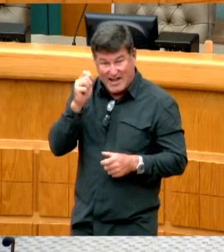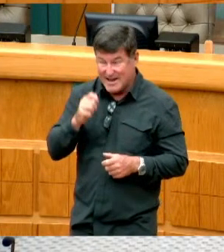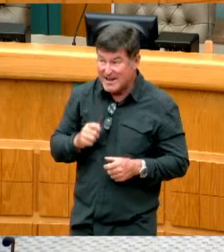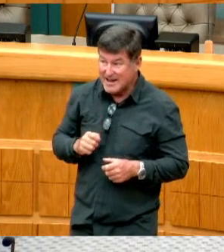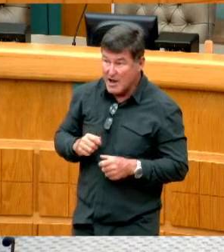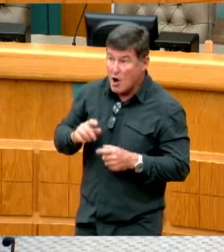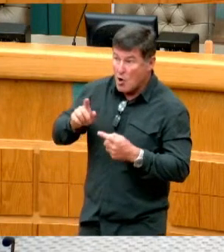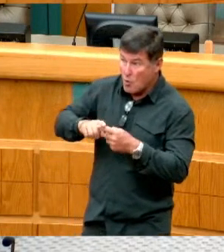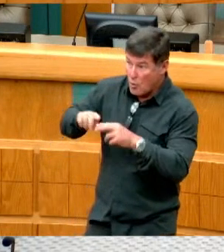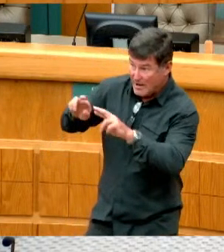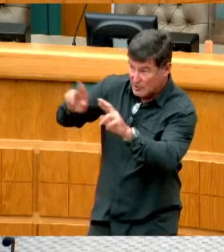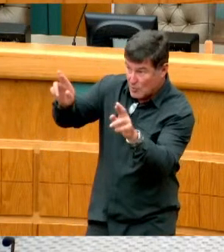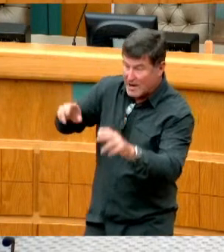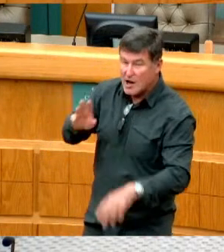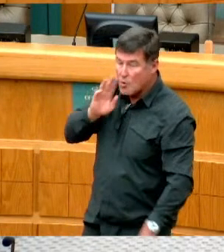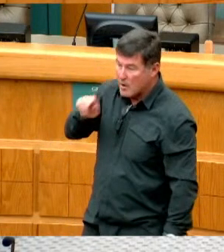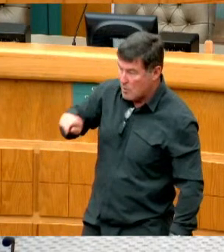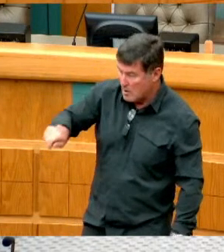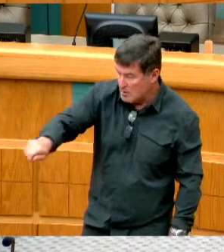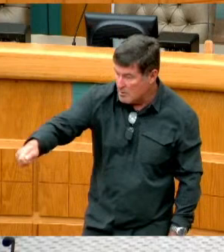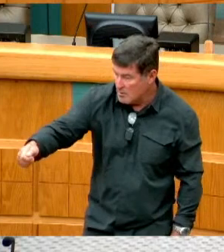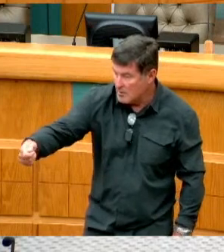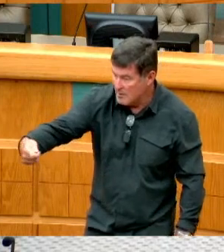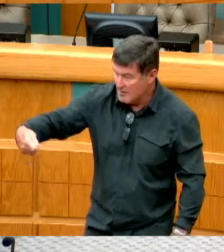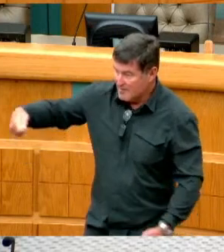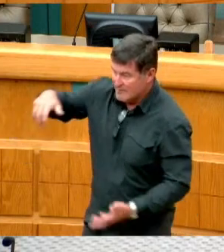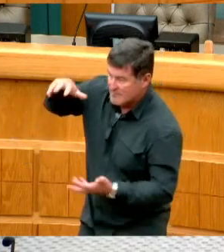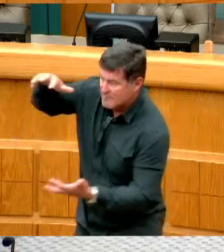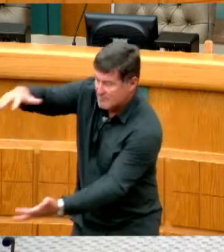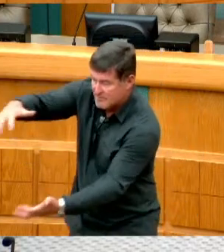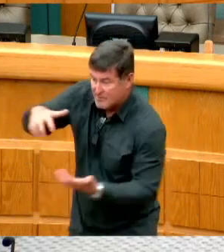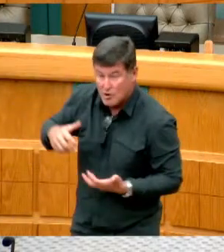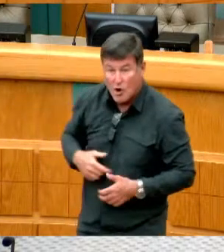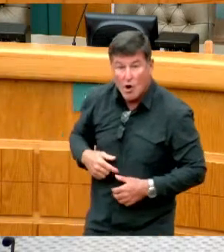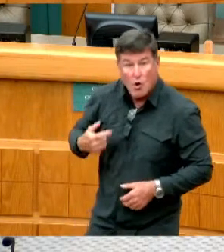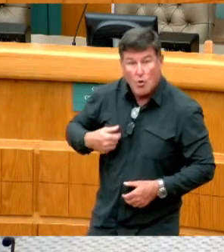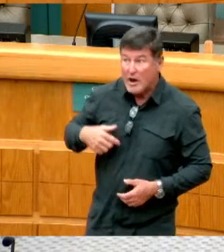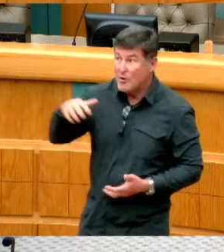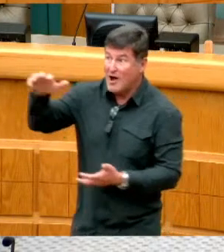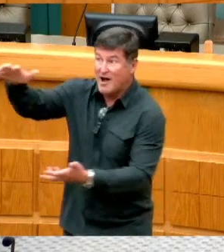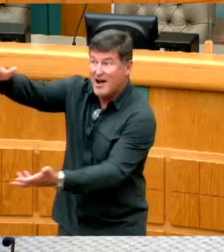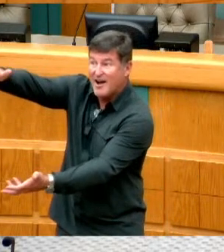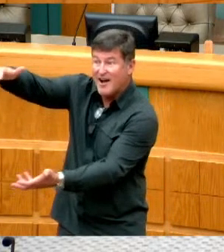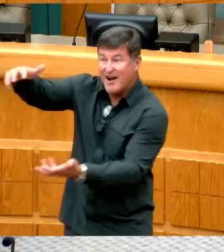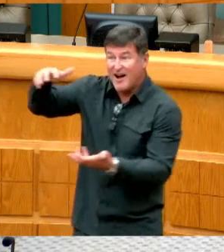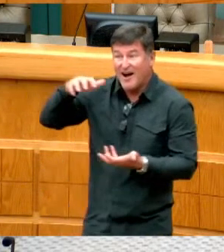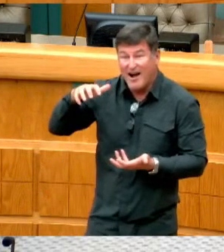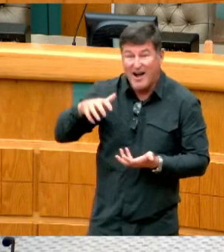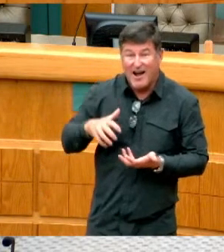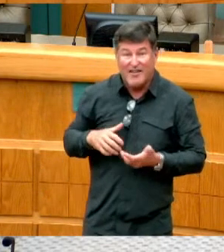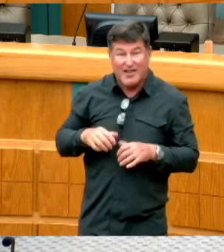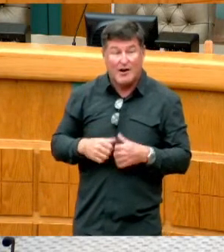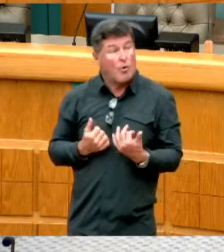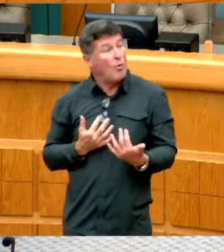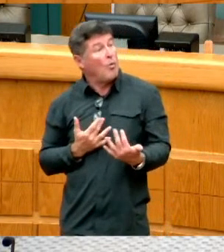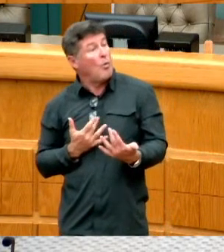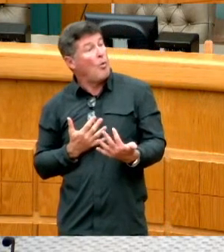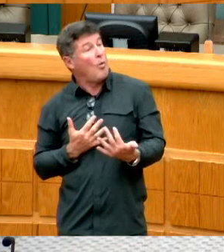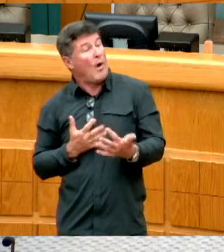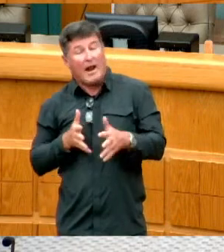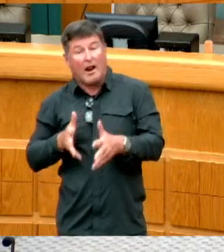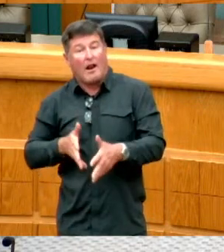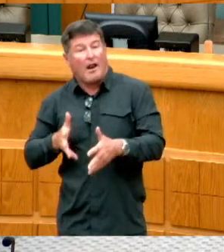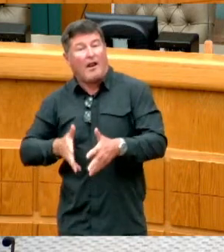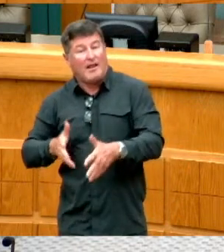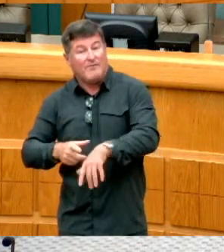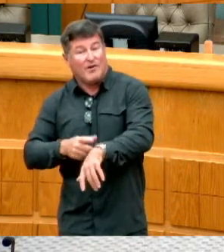on a shelf in City County Health. We get them to as many people, again, as fast as we can. And here's the thing that we're